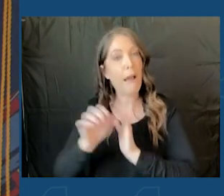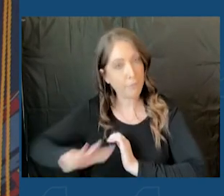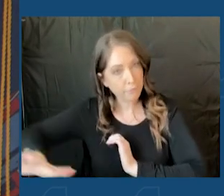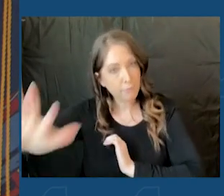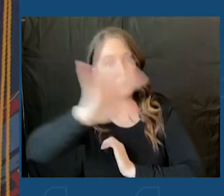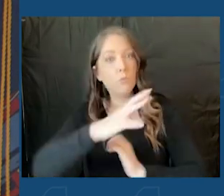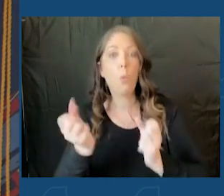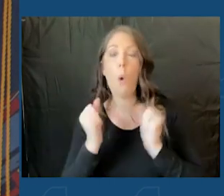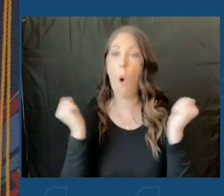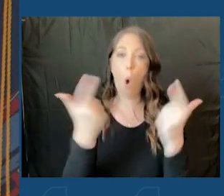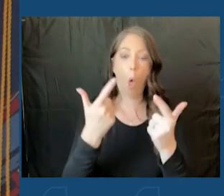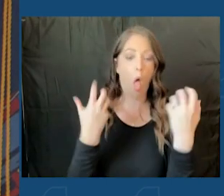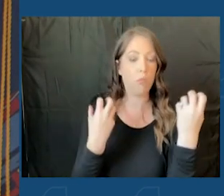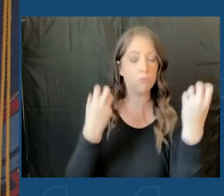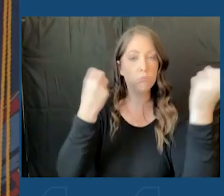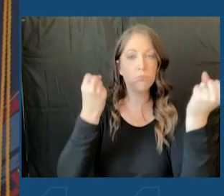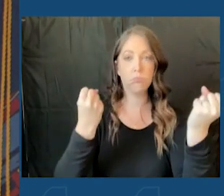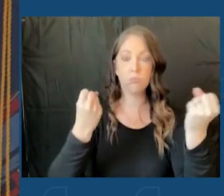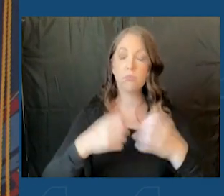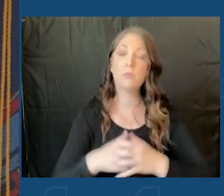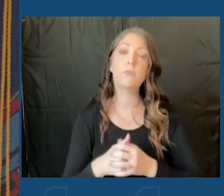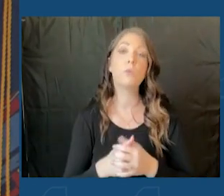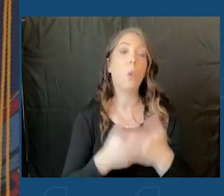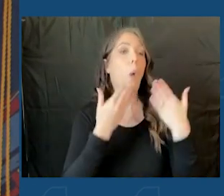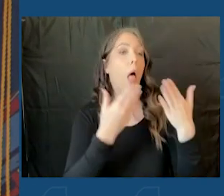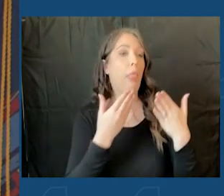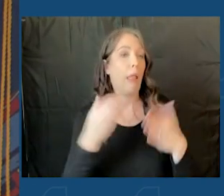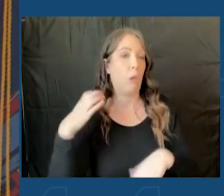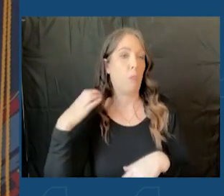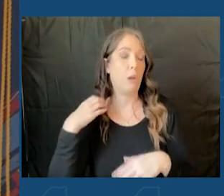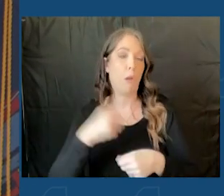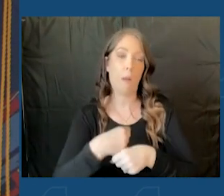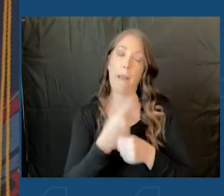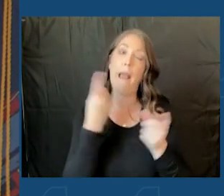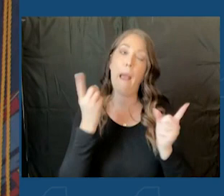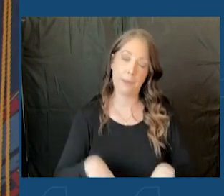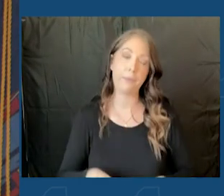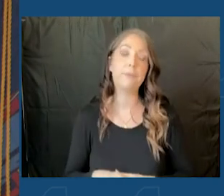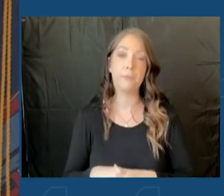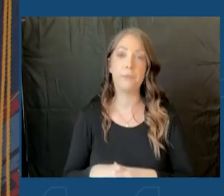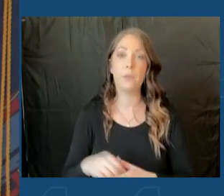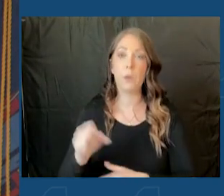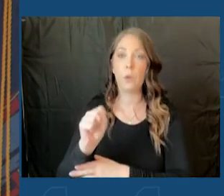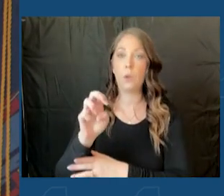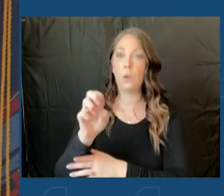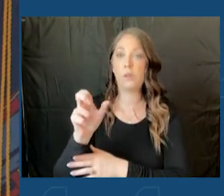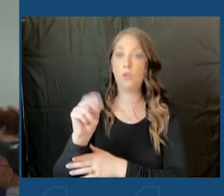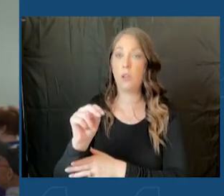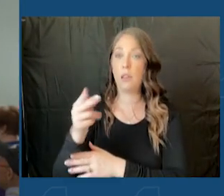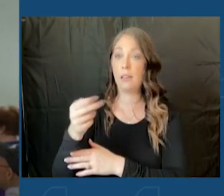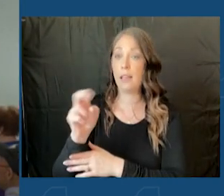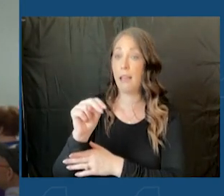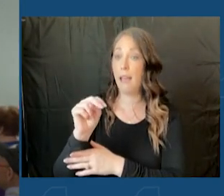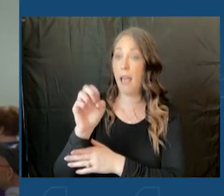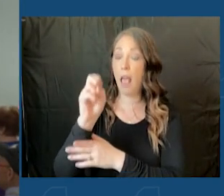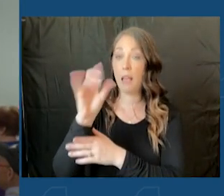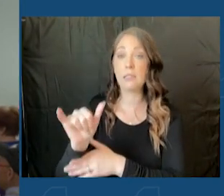healthy. So thank you, Commissioner Ball, for making that happen as well. And Sean Hennessy. Where's Sean? Sean.